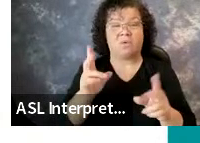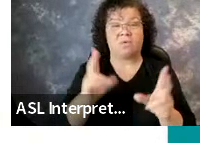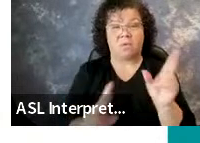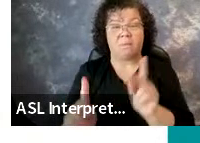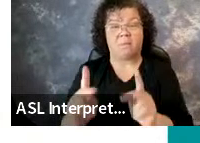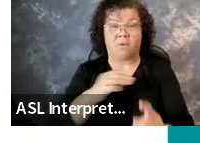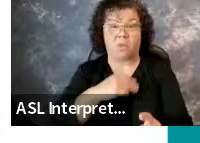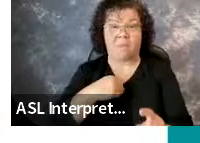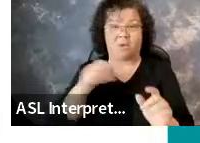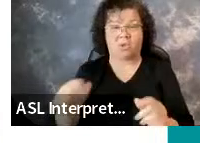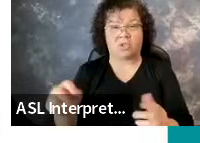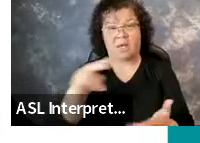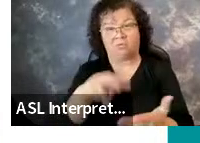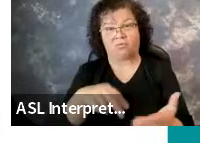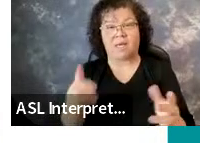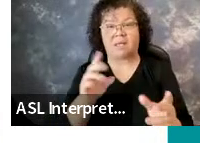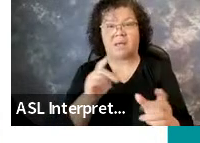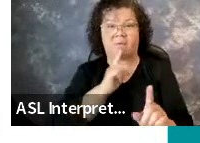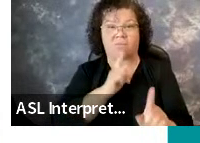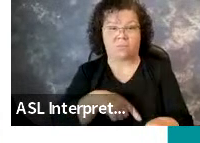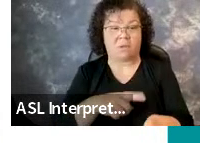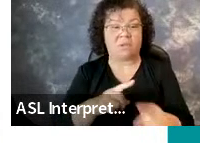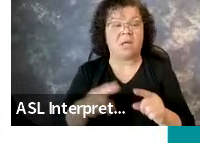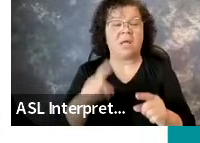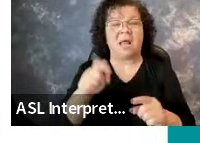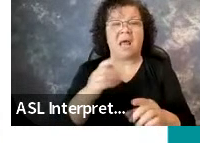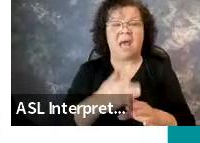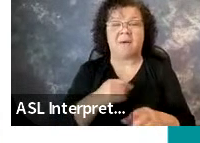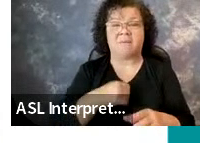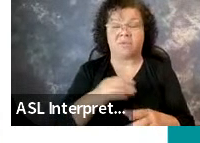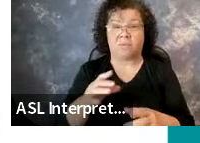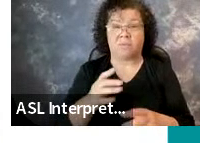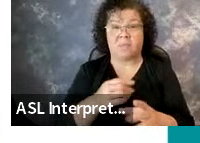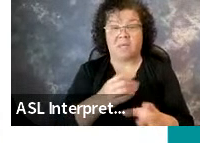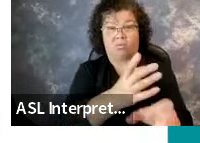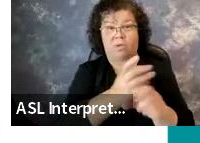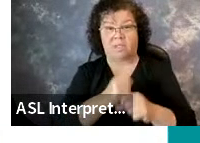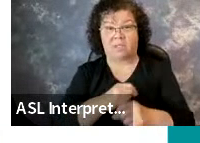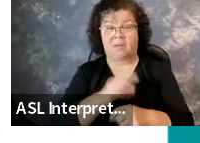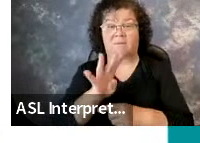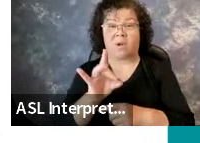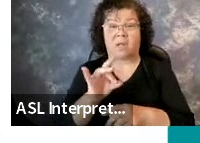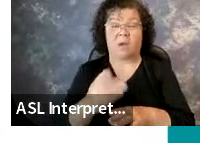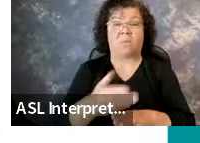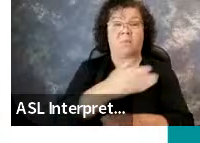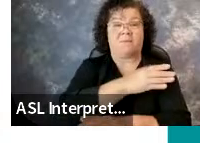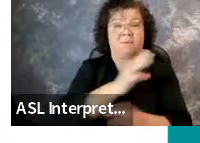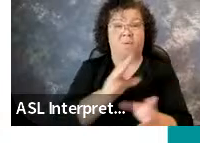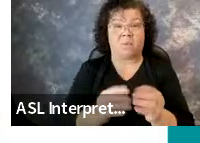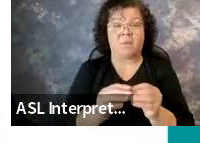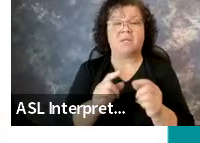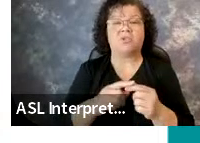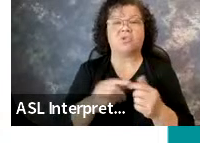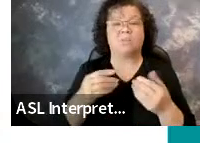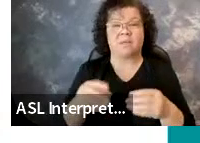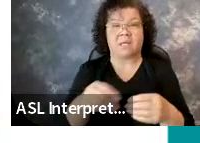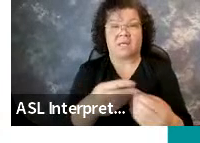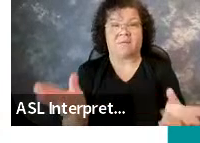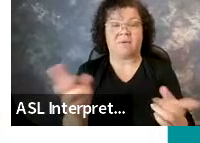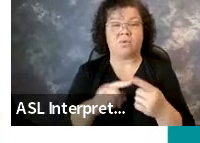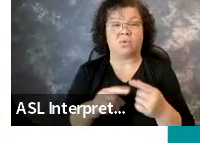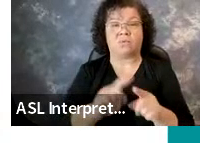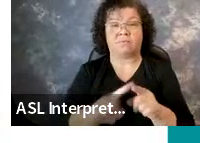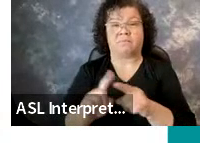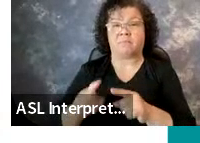written comments must be received prior to 48 hours in advance of each upcoming meeting in order to be distributed to advisory group